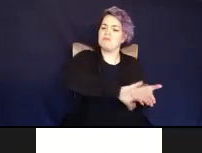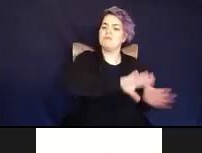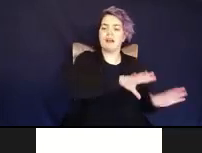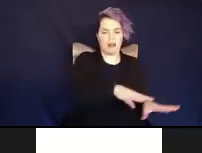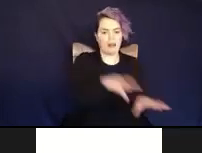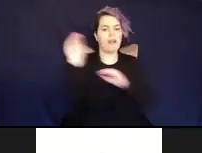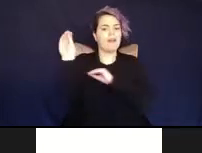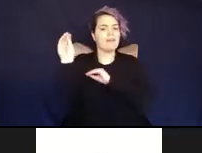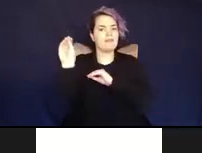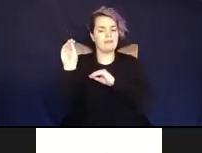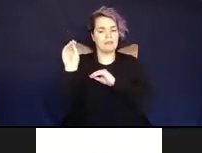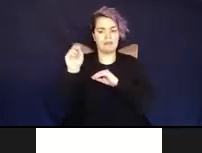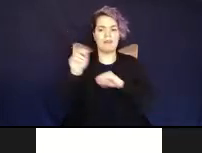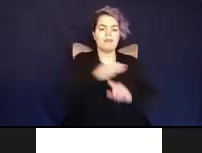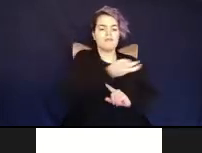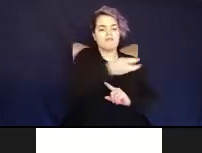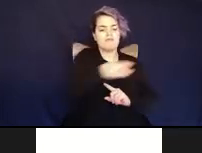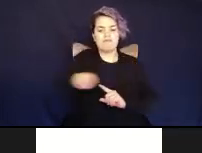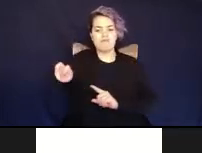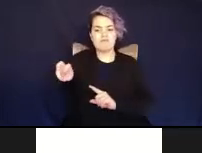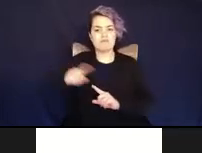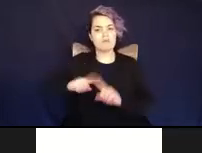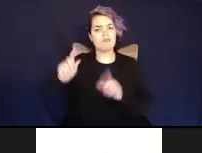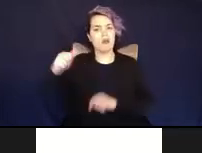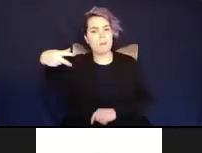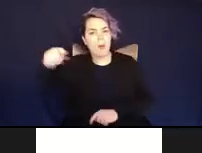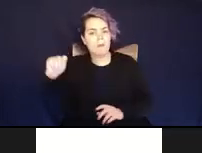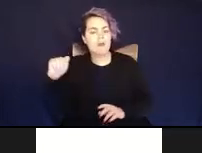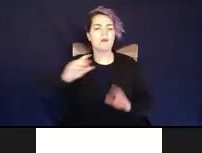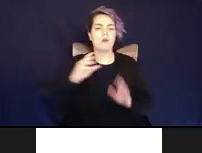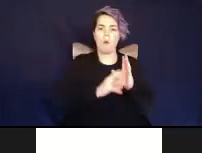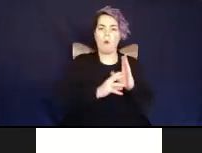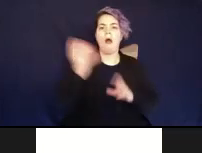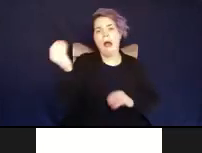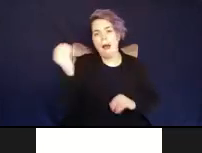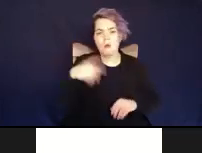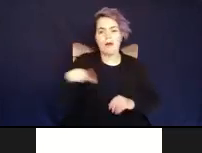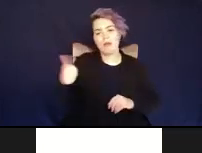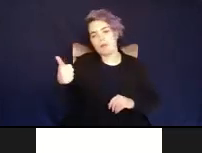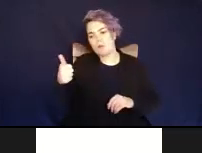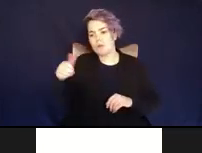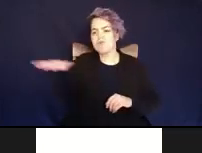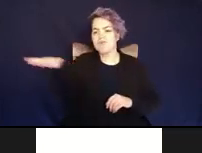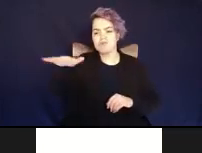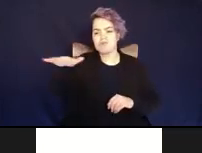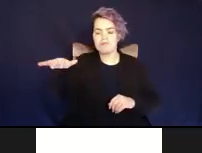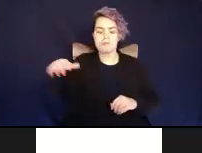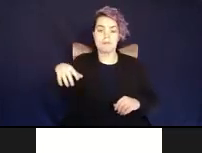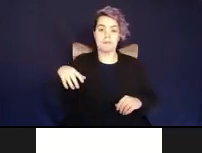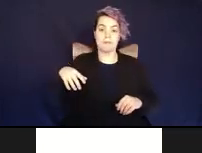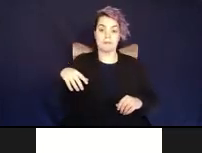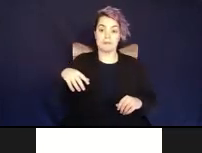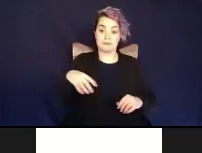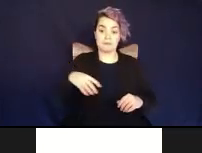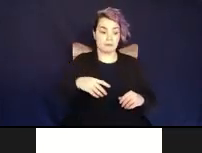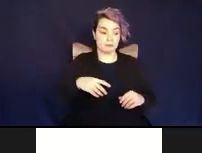to their own, transition to their own apartment or other setting. That should be able to